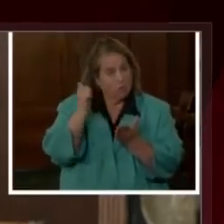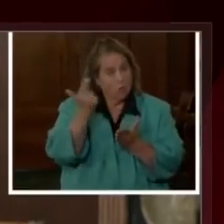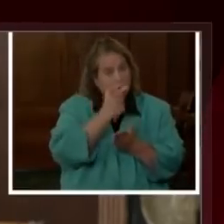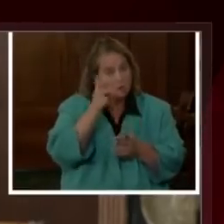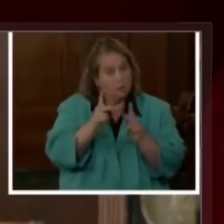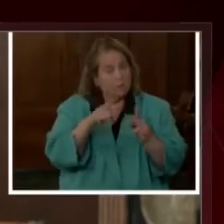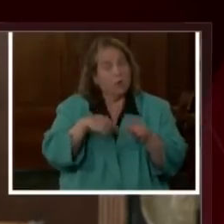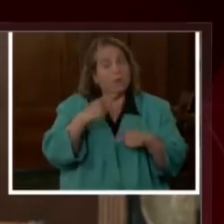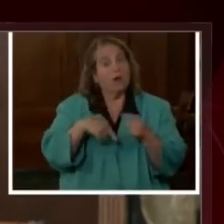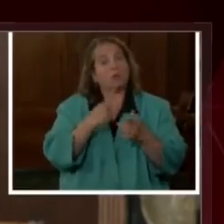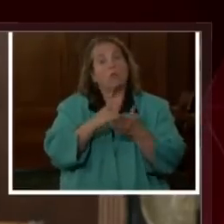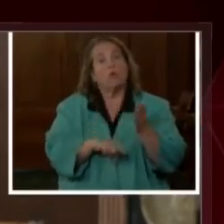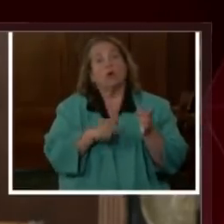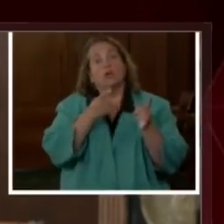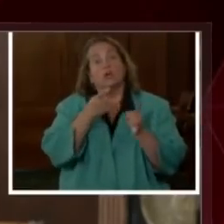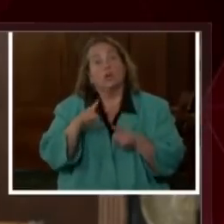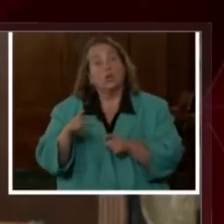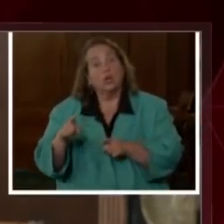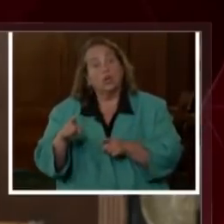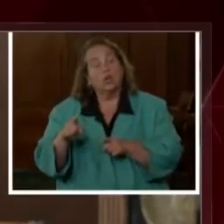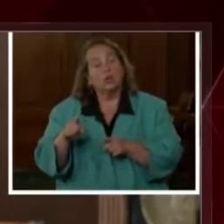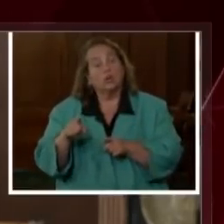about the things that occur,